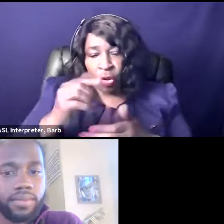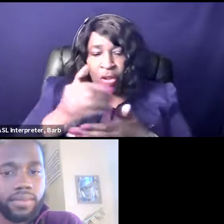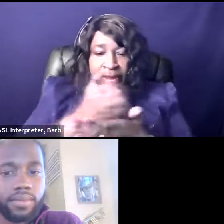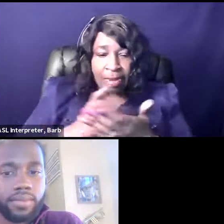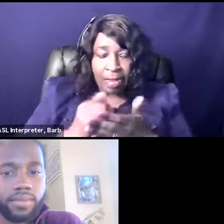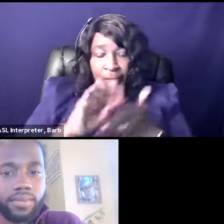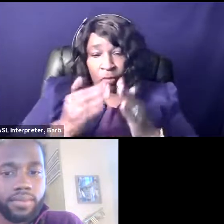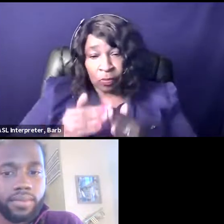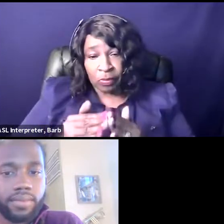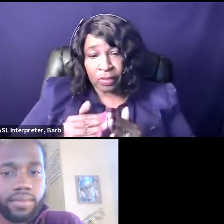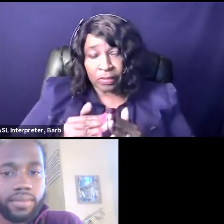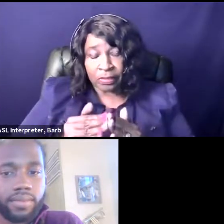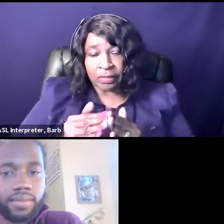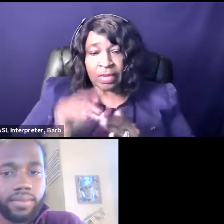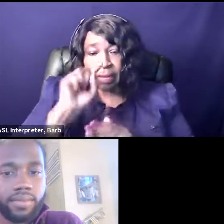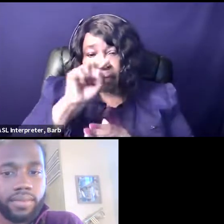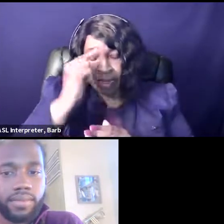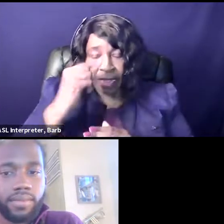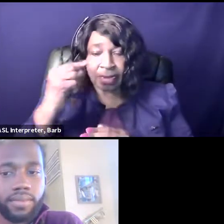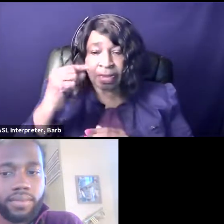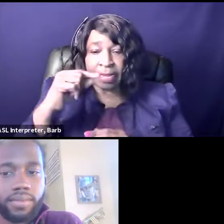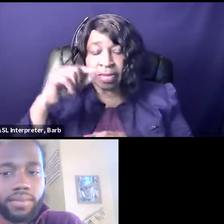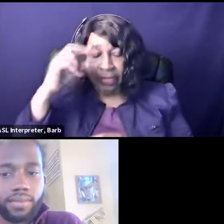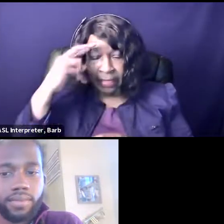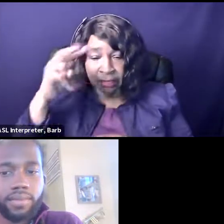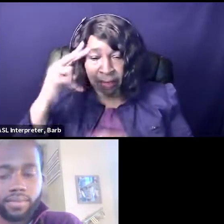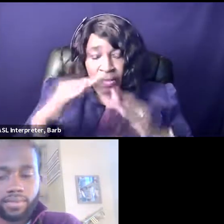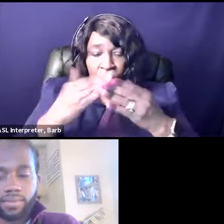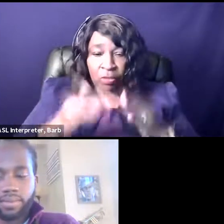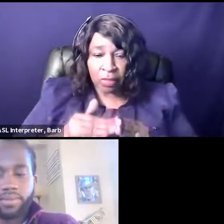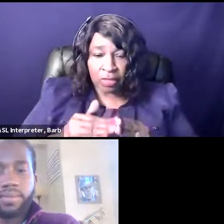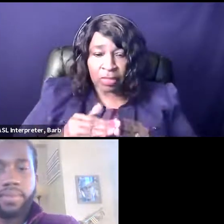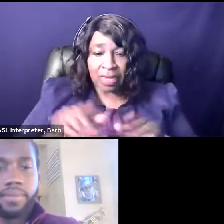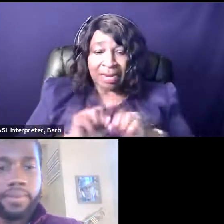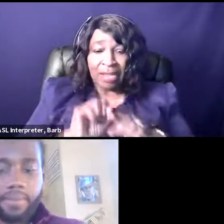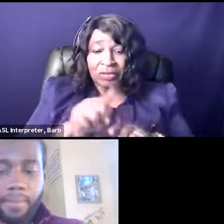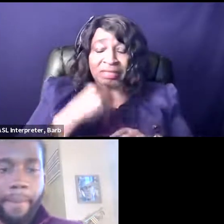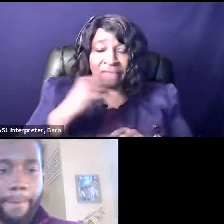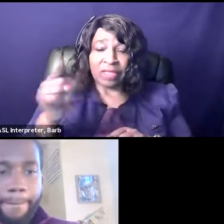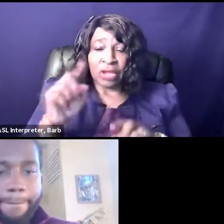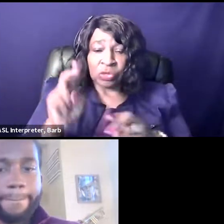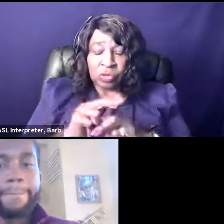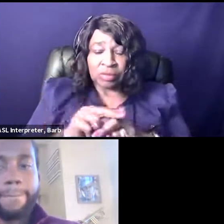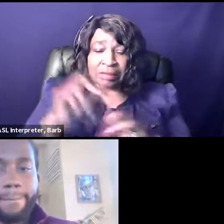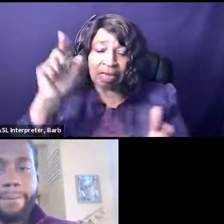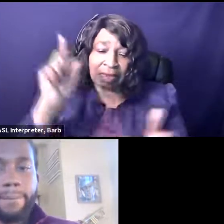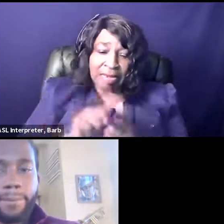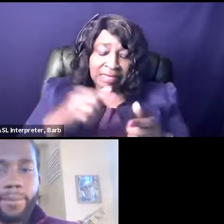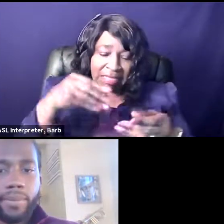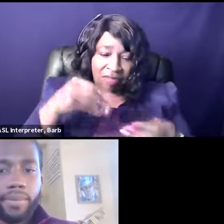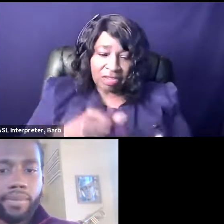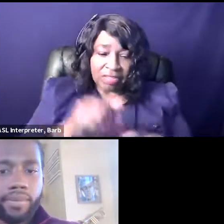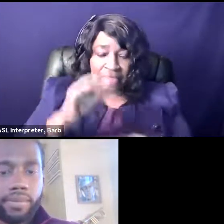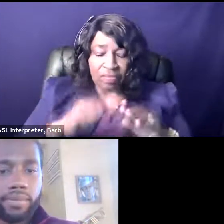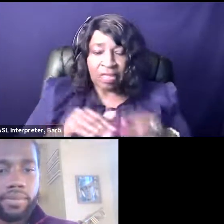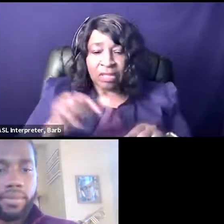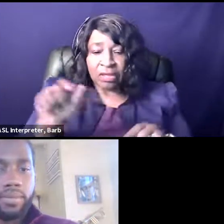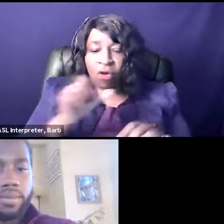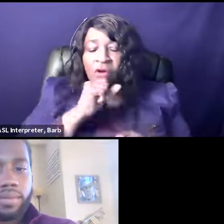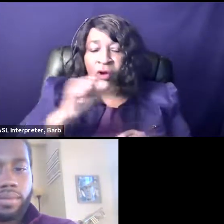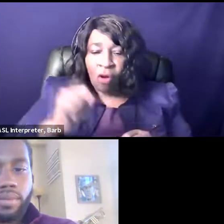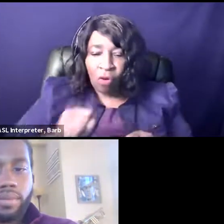communities, Black and Hispanic communities, because as you said, they're using the energy less efficient because of old appliances,